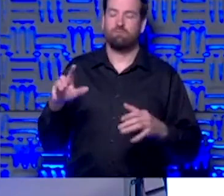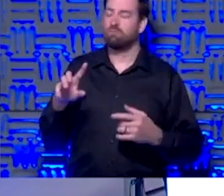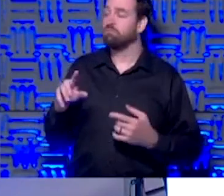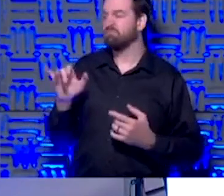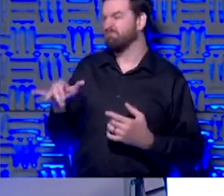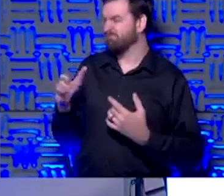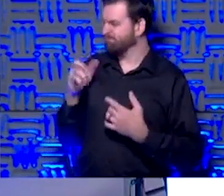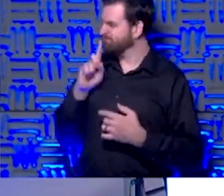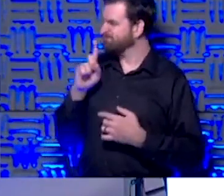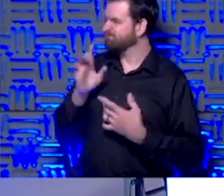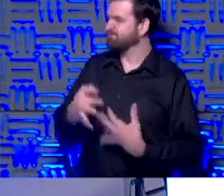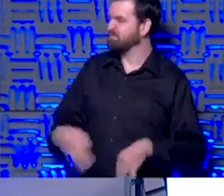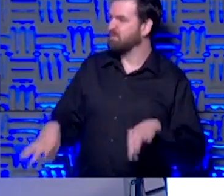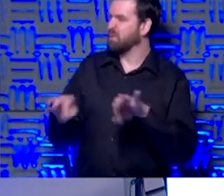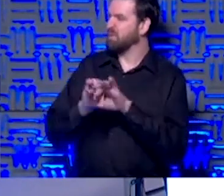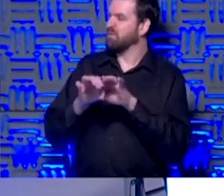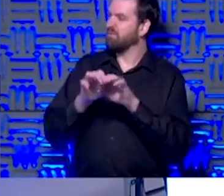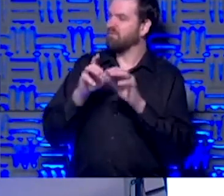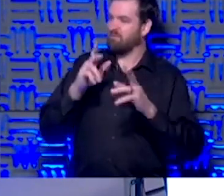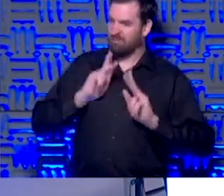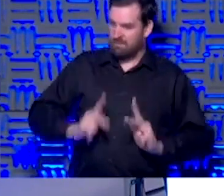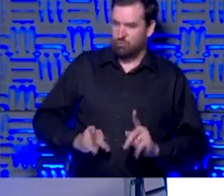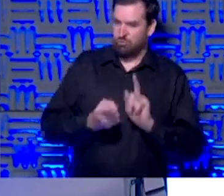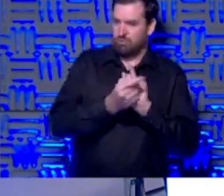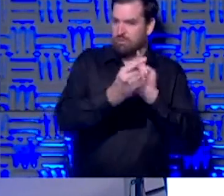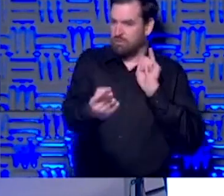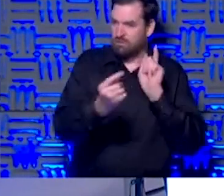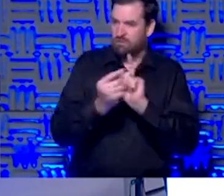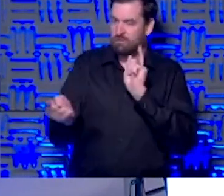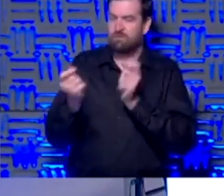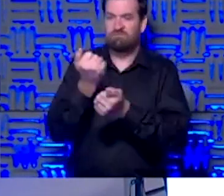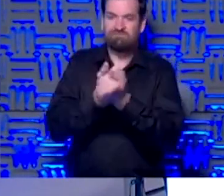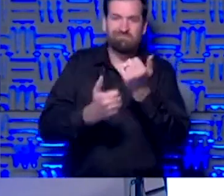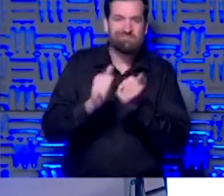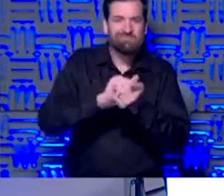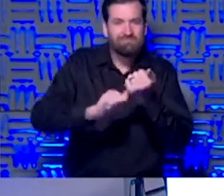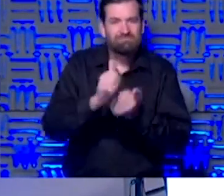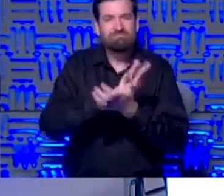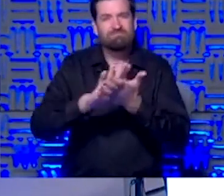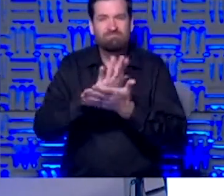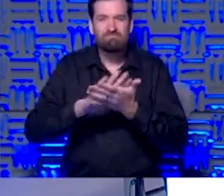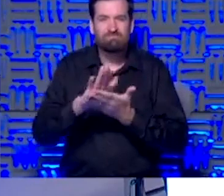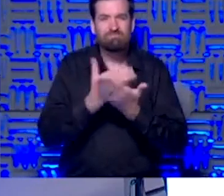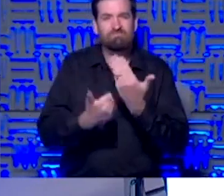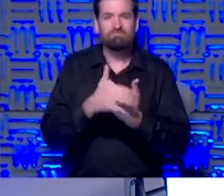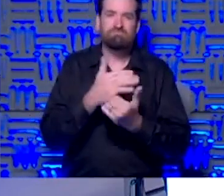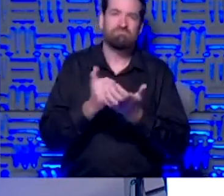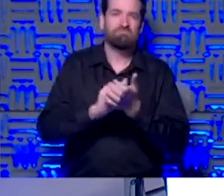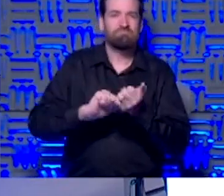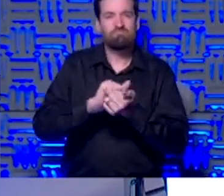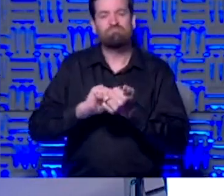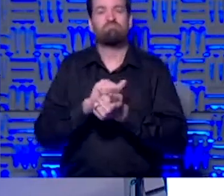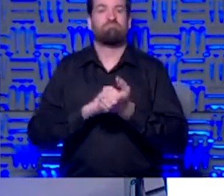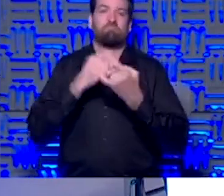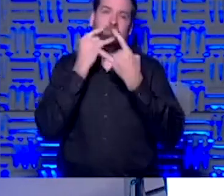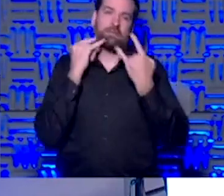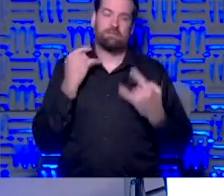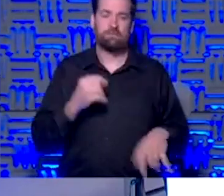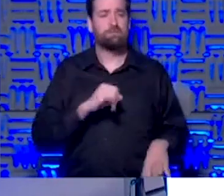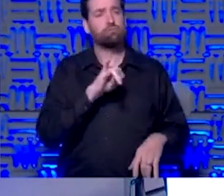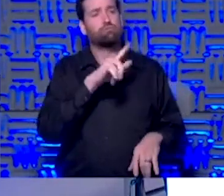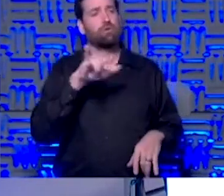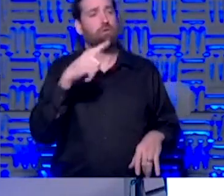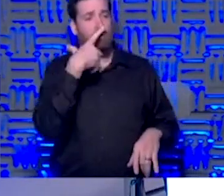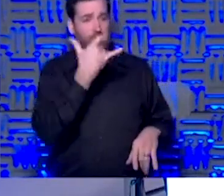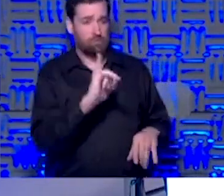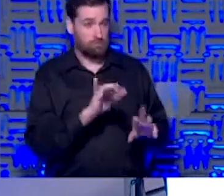thing. It is about that physical distancing, wearing a mask, wash your hands, all the things we've been talking about all along. So Jill, it looks